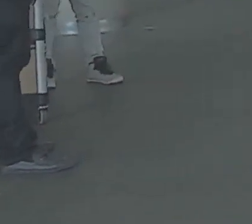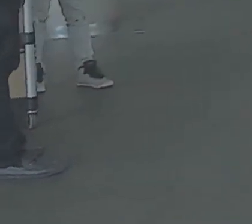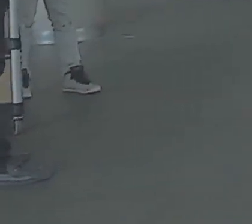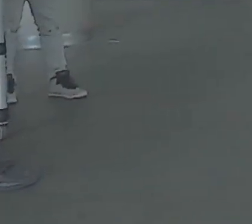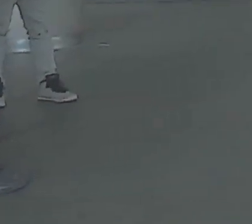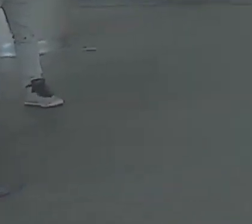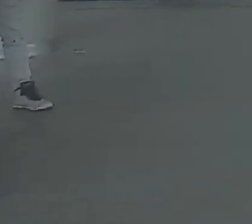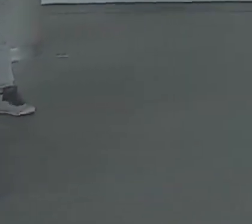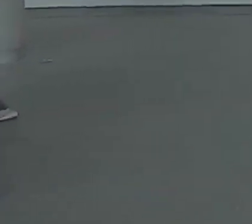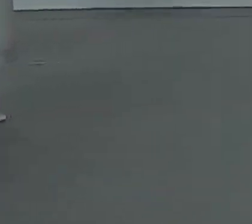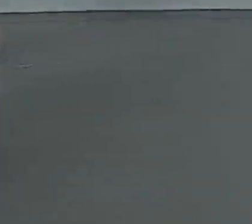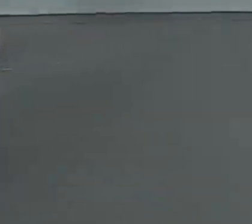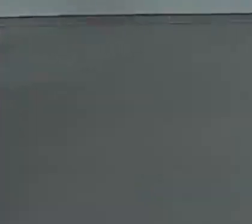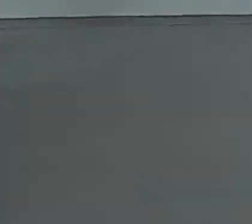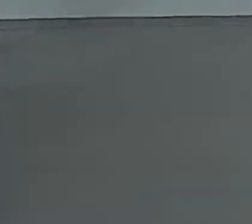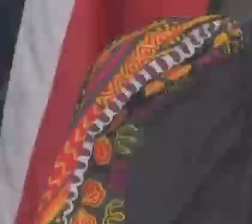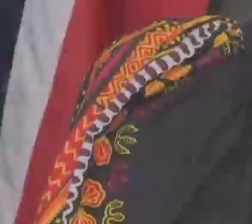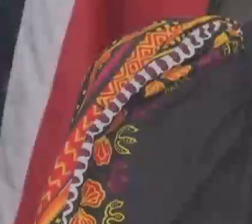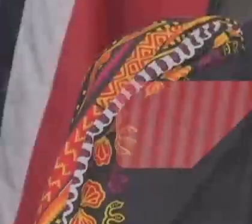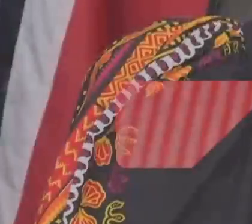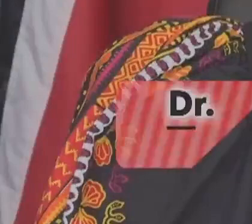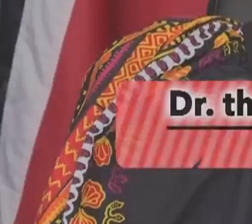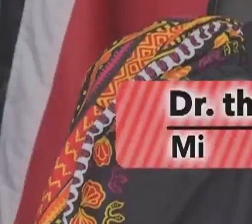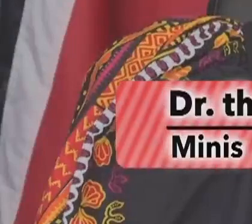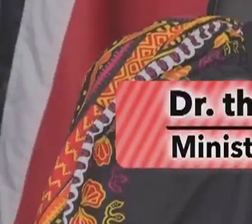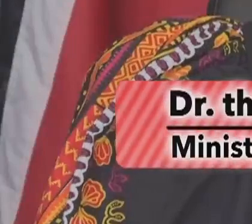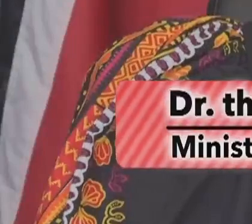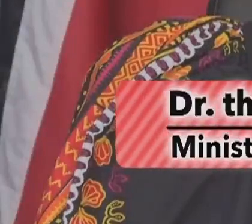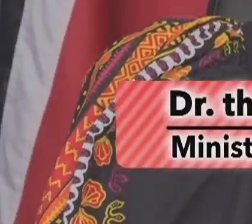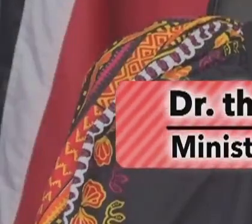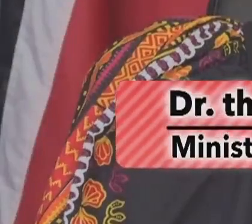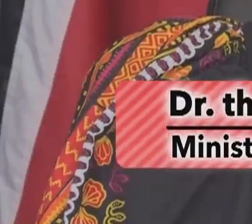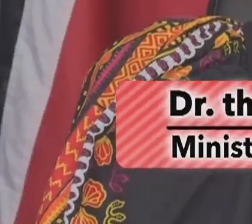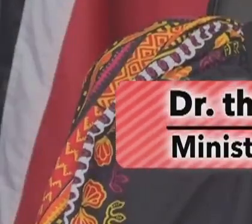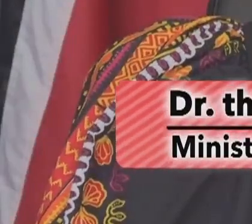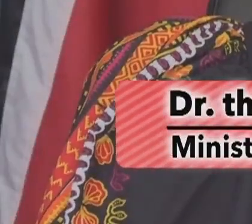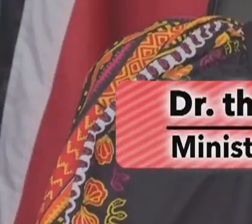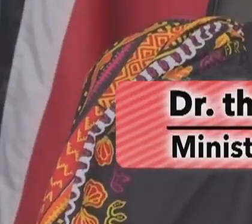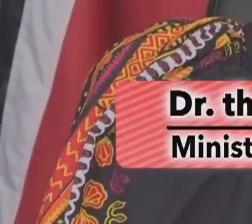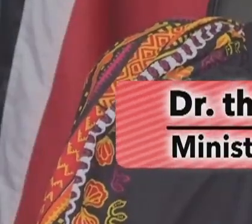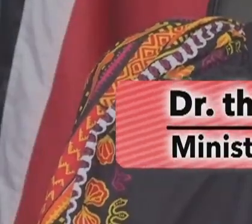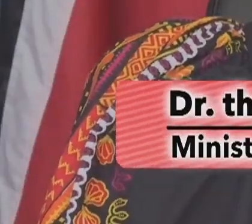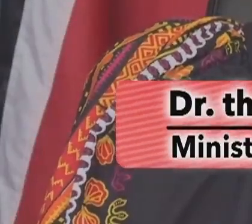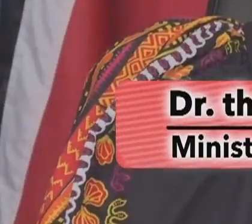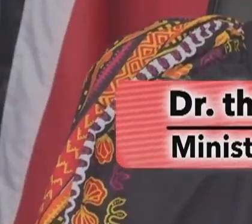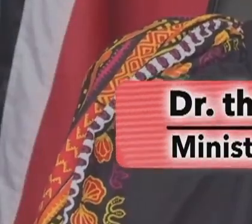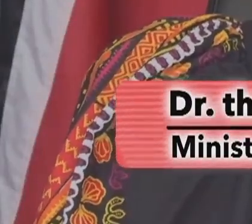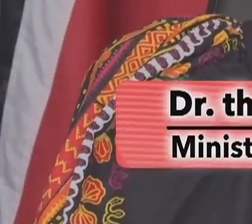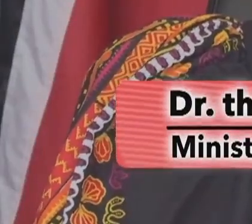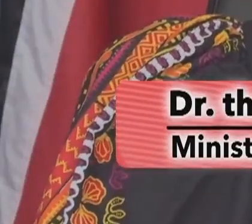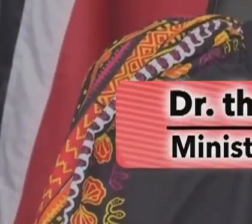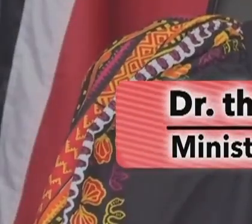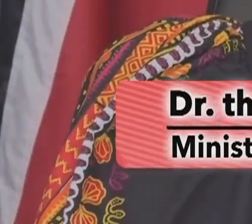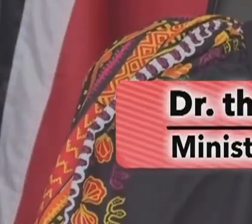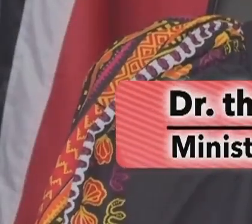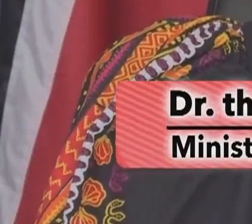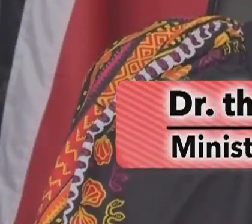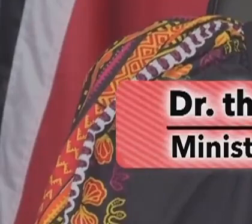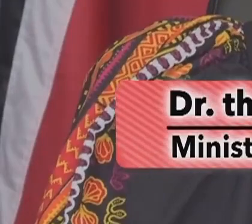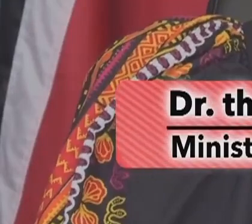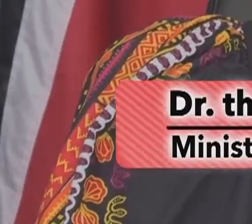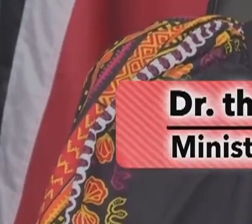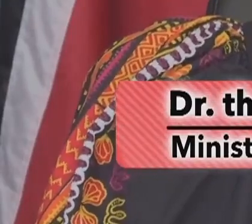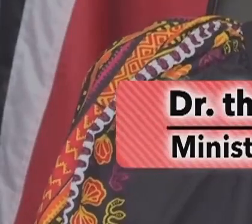digital transformation of the public sector. Education Minister Dr. the Honorable Nyan Gatsby Dolly explains. There were